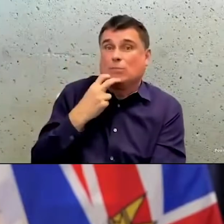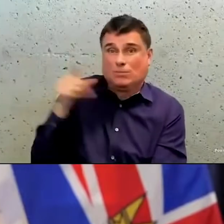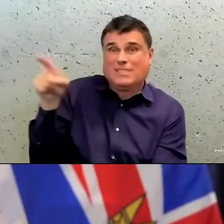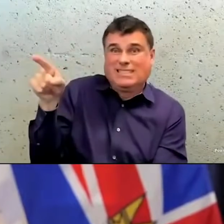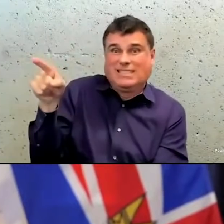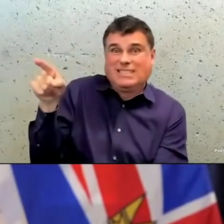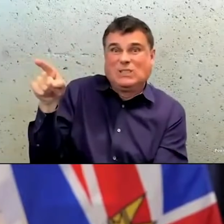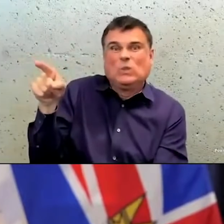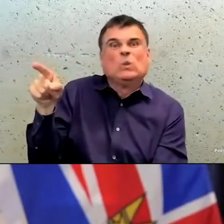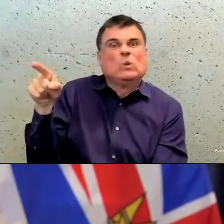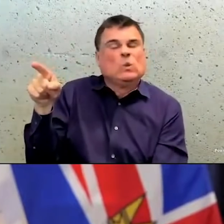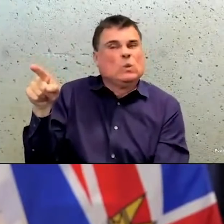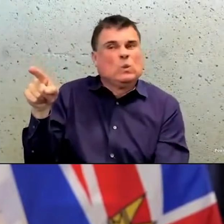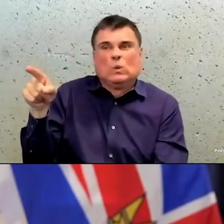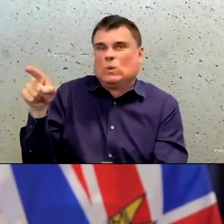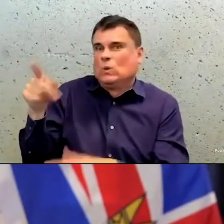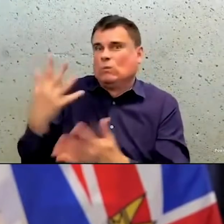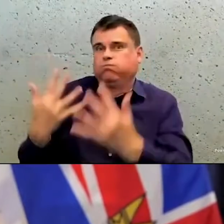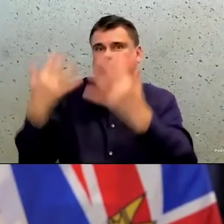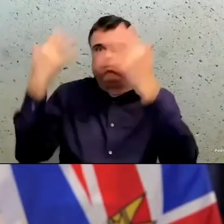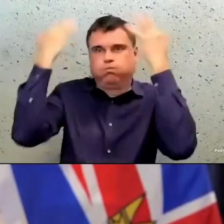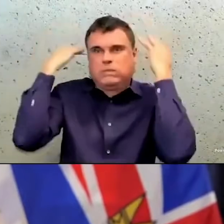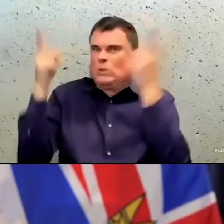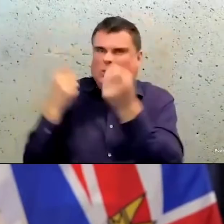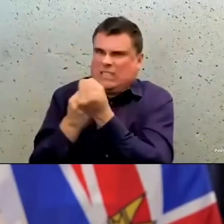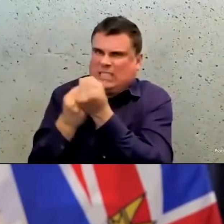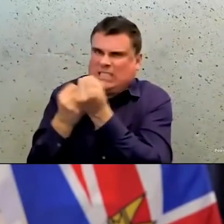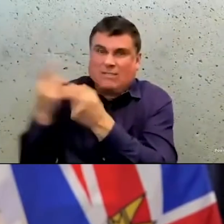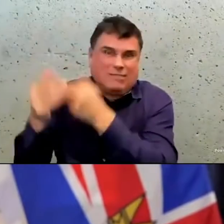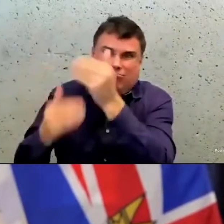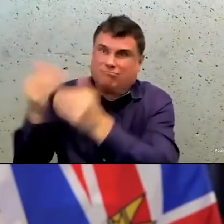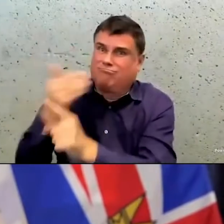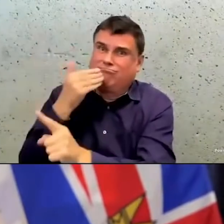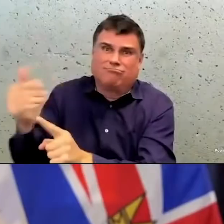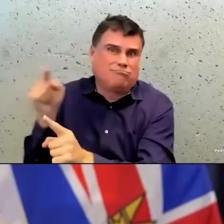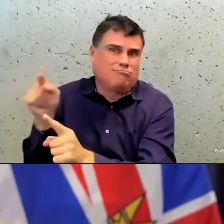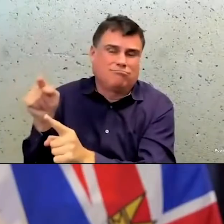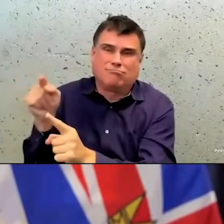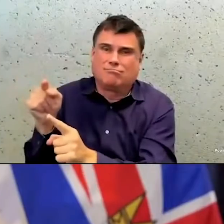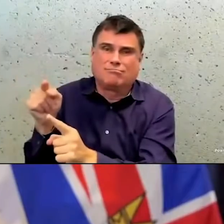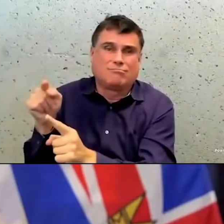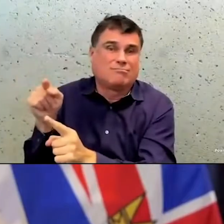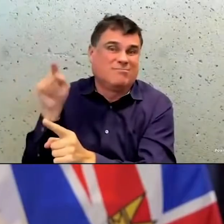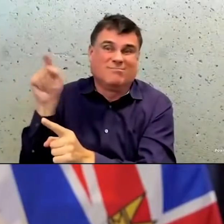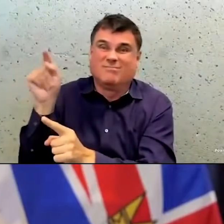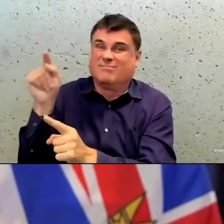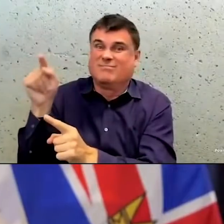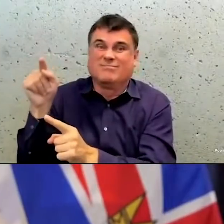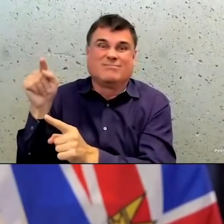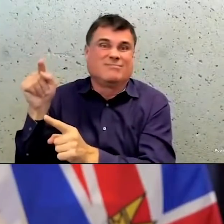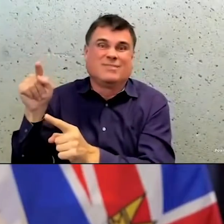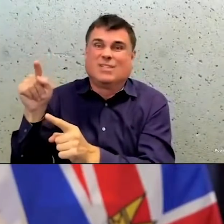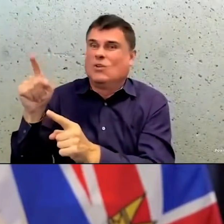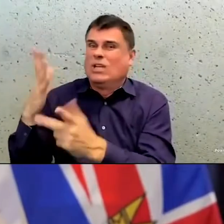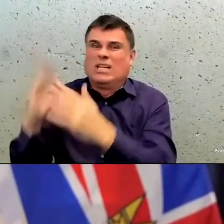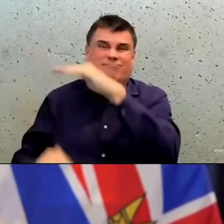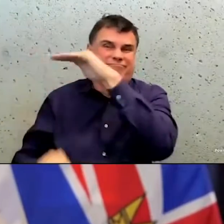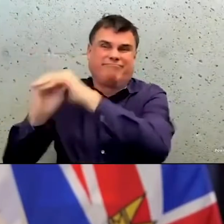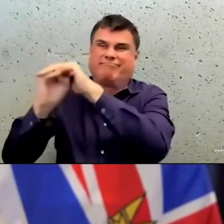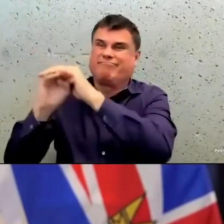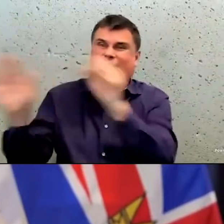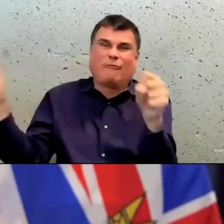in context, Royal Inland is the only hospital whose current population is above base and surge capacity. Base capacity at Royal Inland